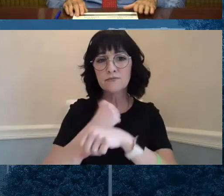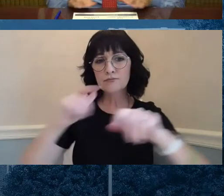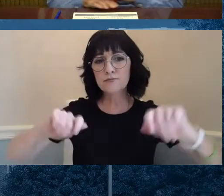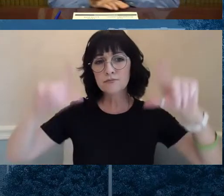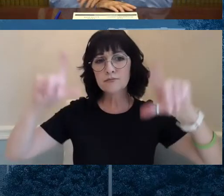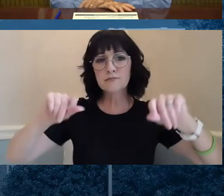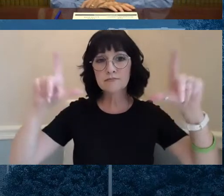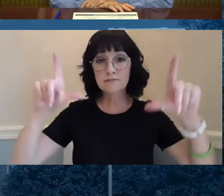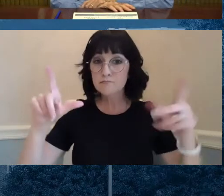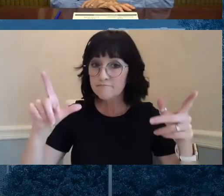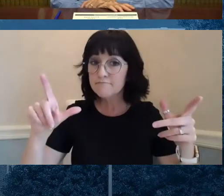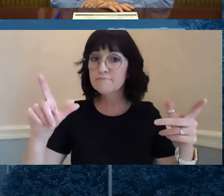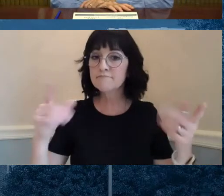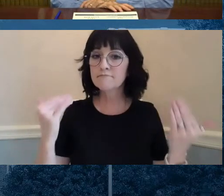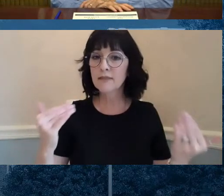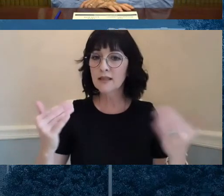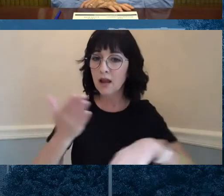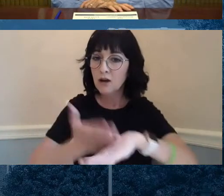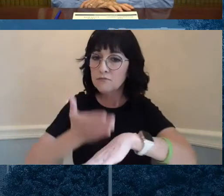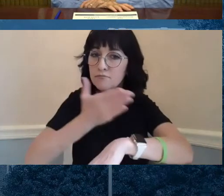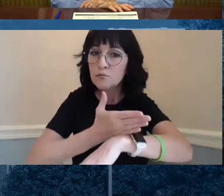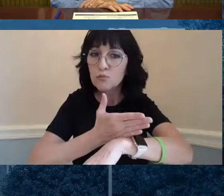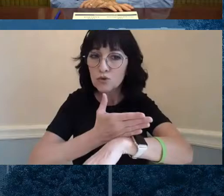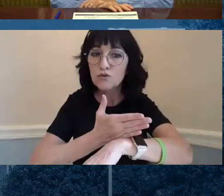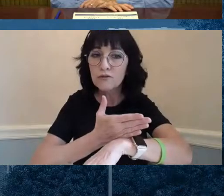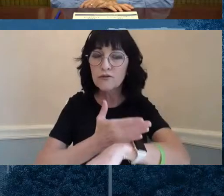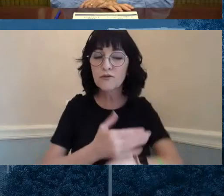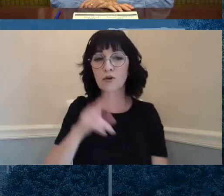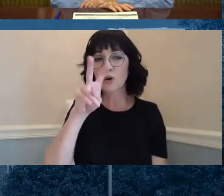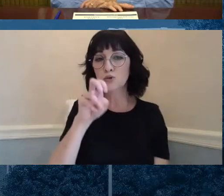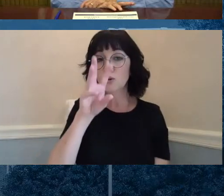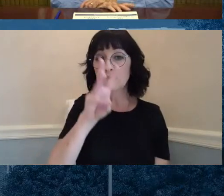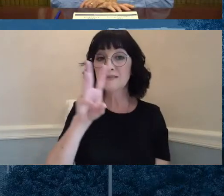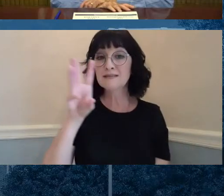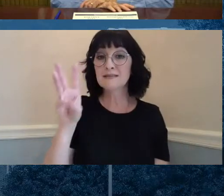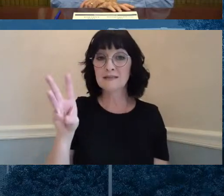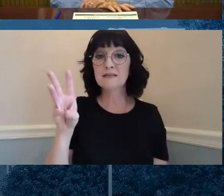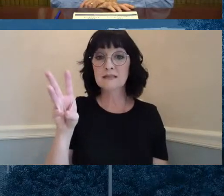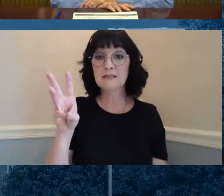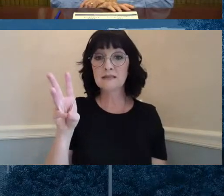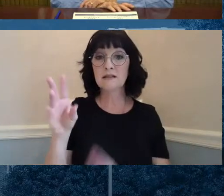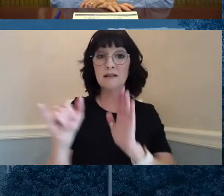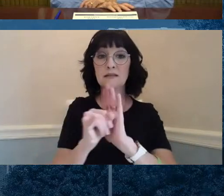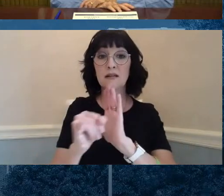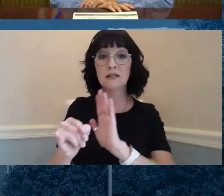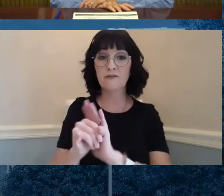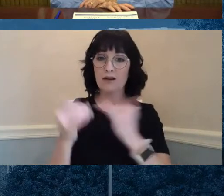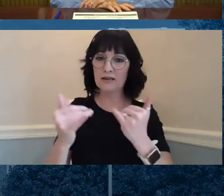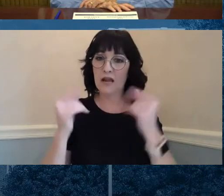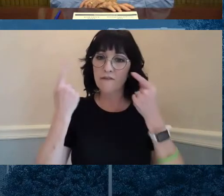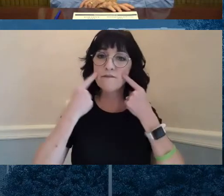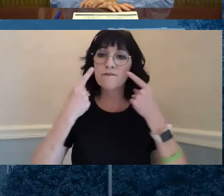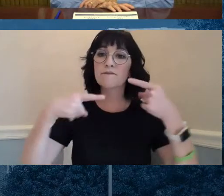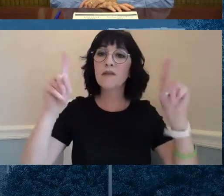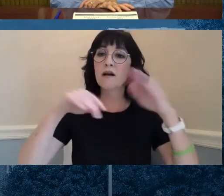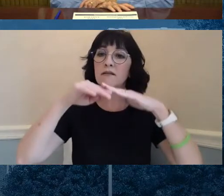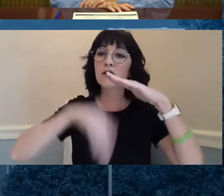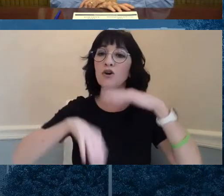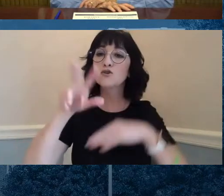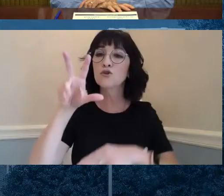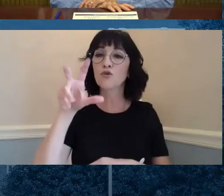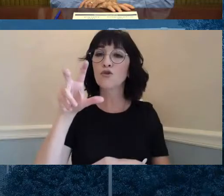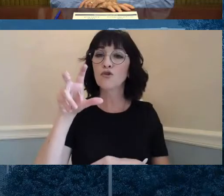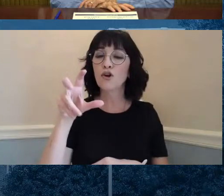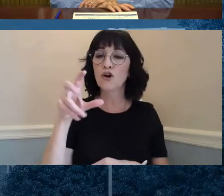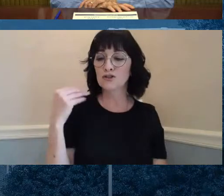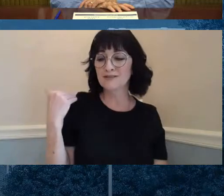The new positive cases on a 7-day moving average are now under 300. They, for several days, were over